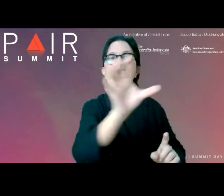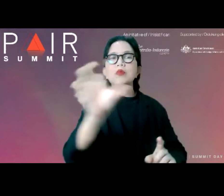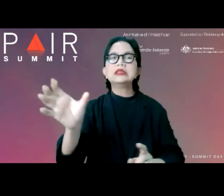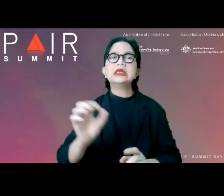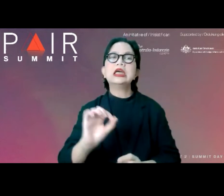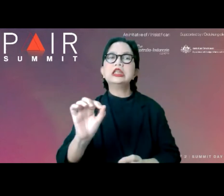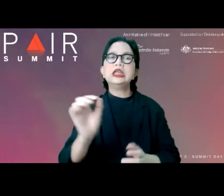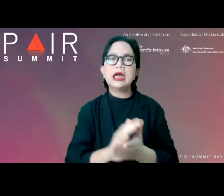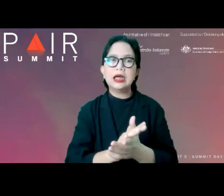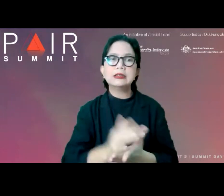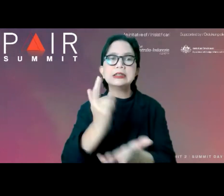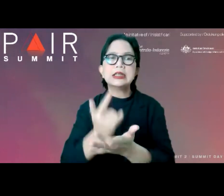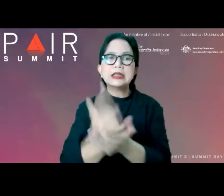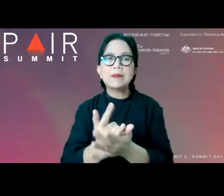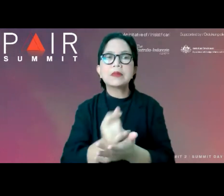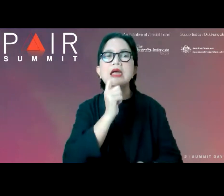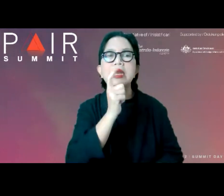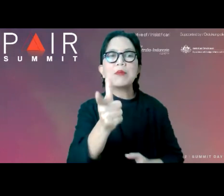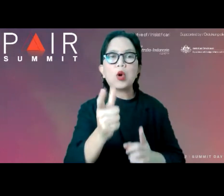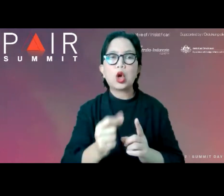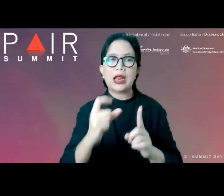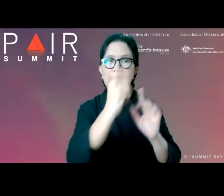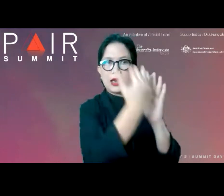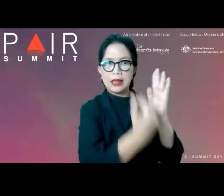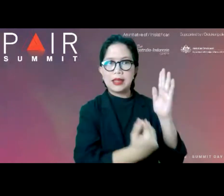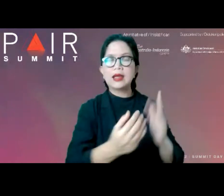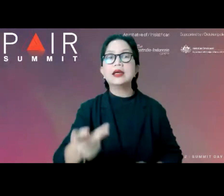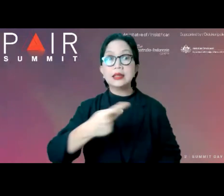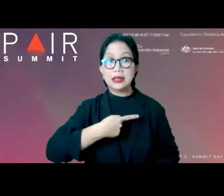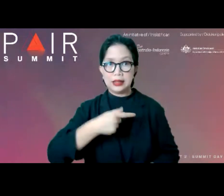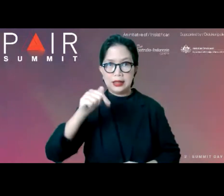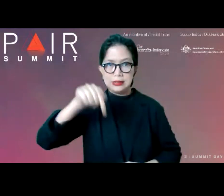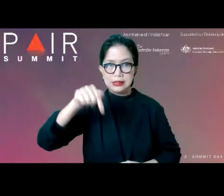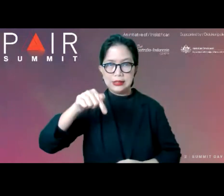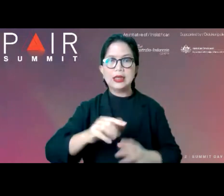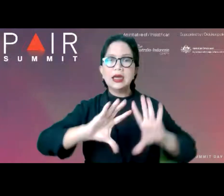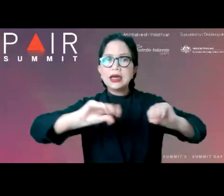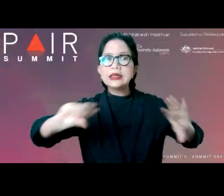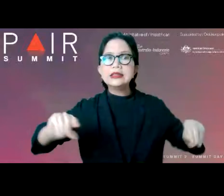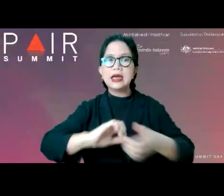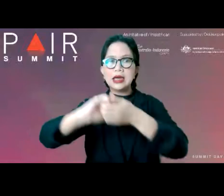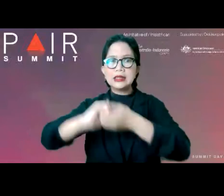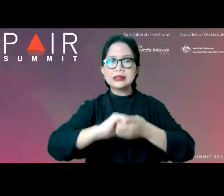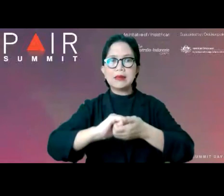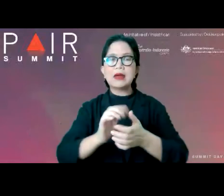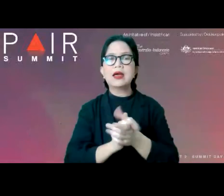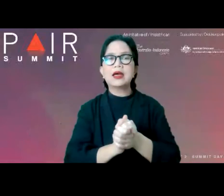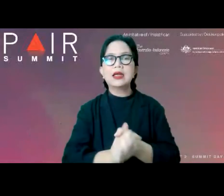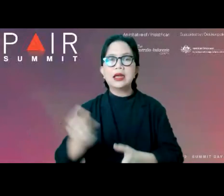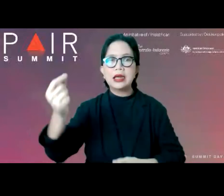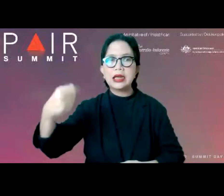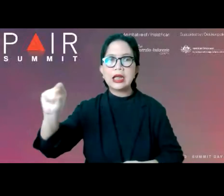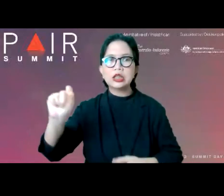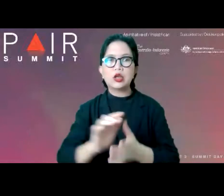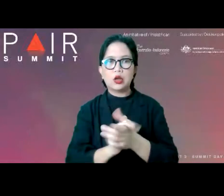We're working currently now with the digital transformation officers, Panellists was saying, in